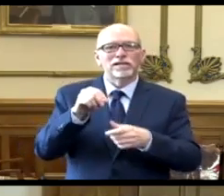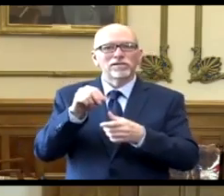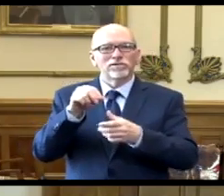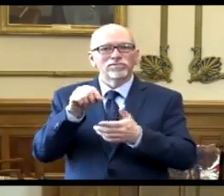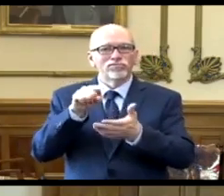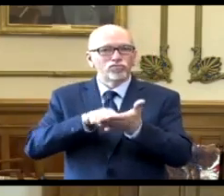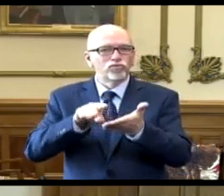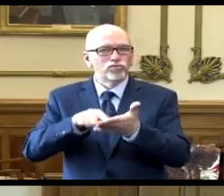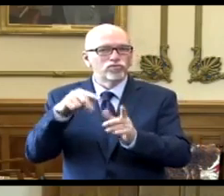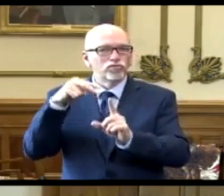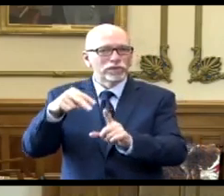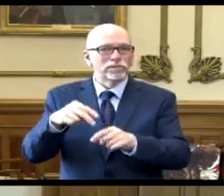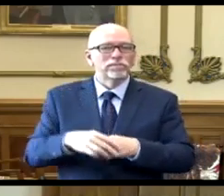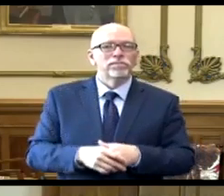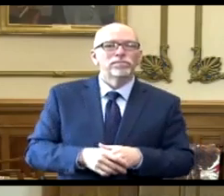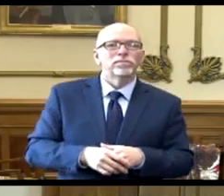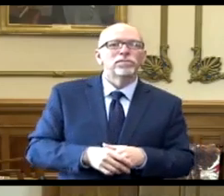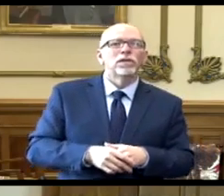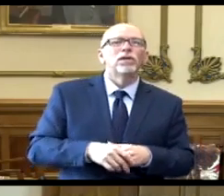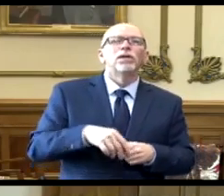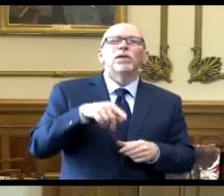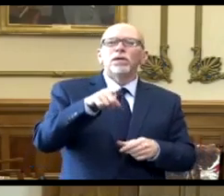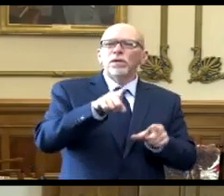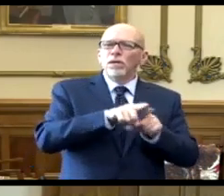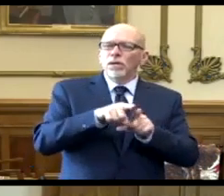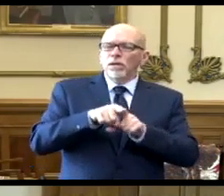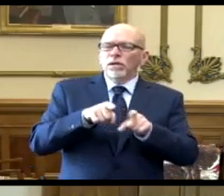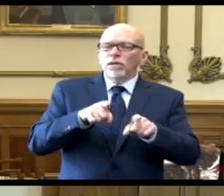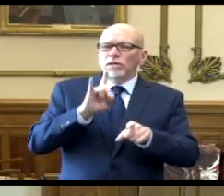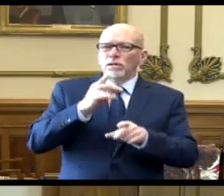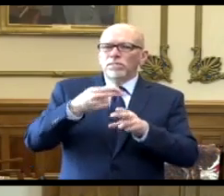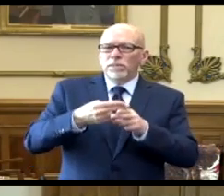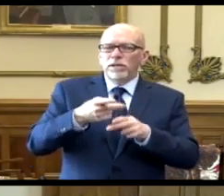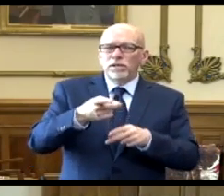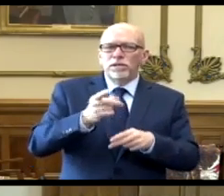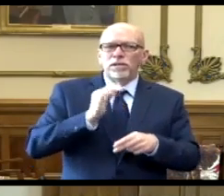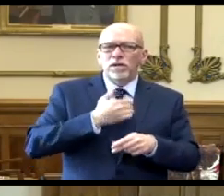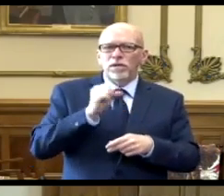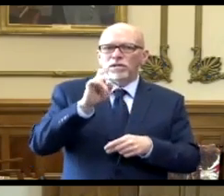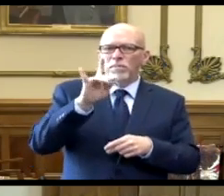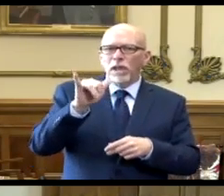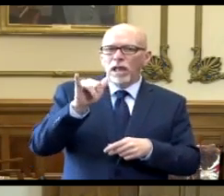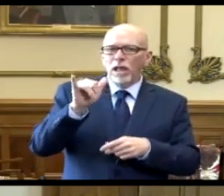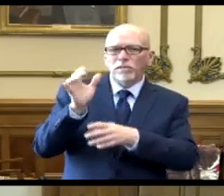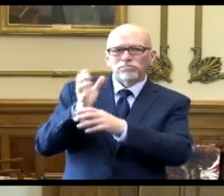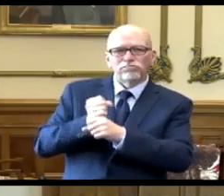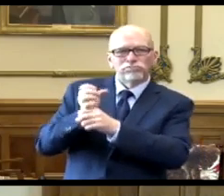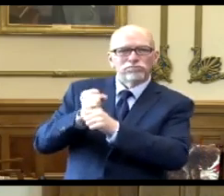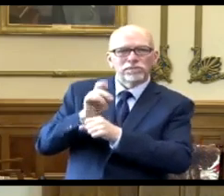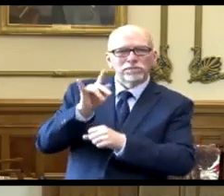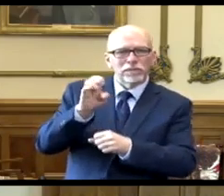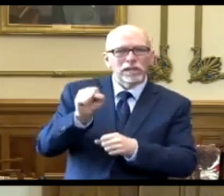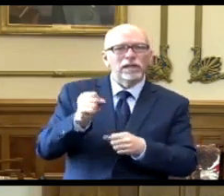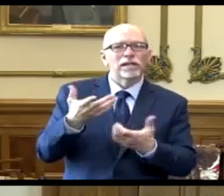tracing. You also, Dr. Box, talked about our supply chain and decontaminating or cleaning